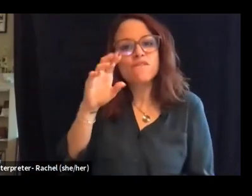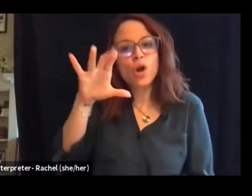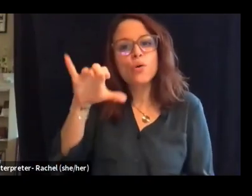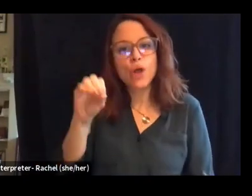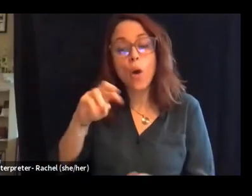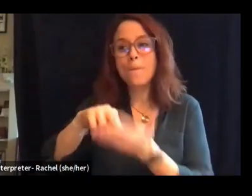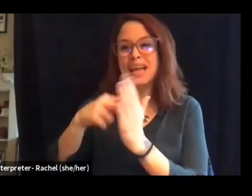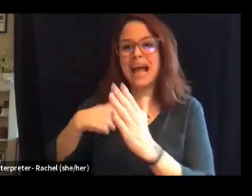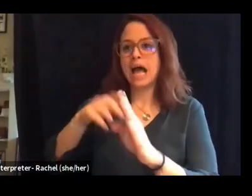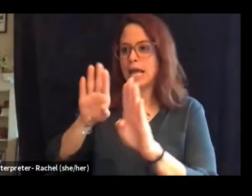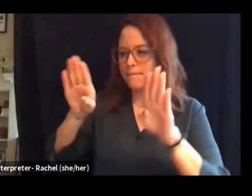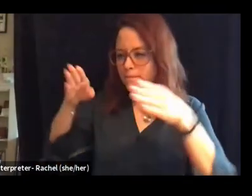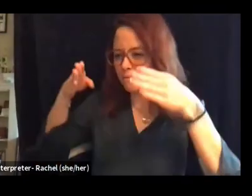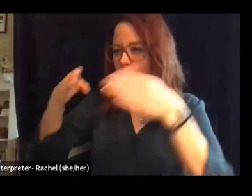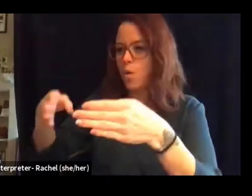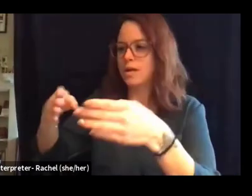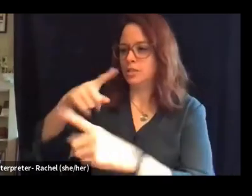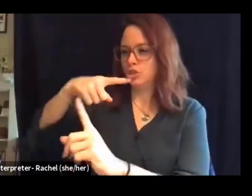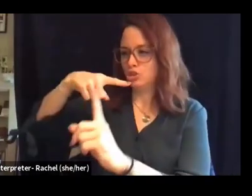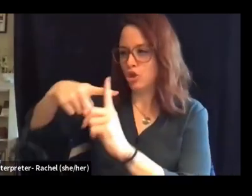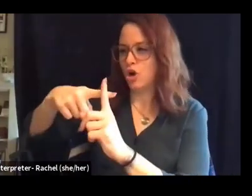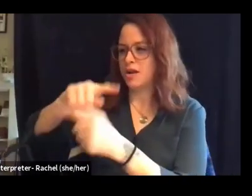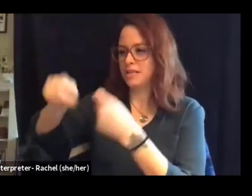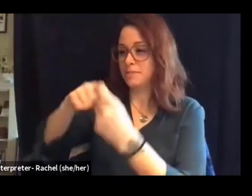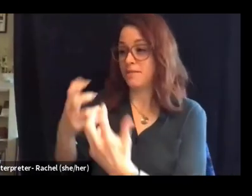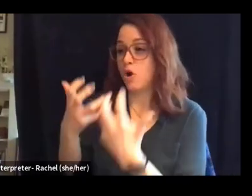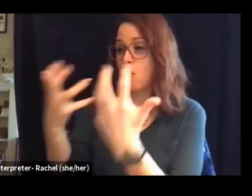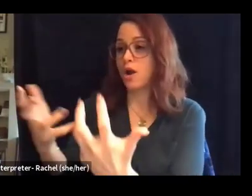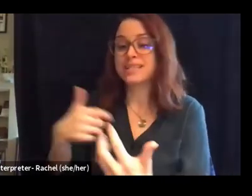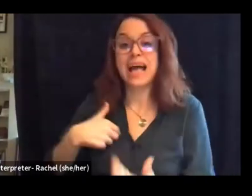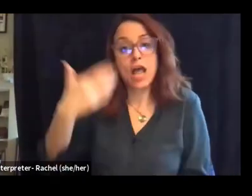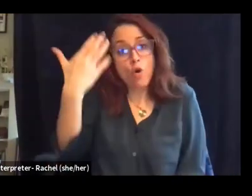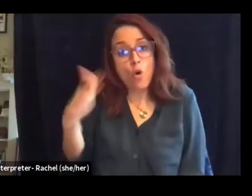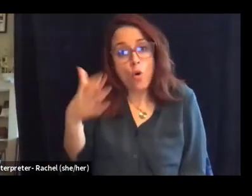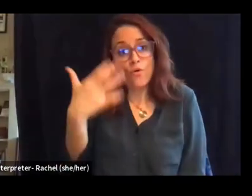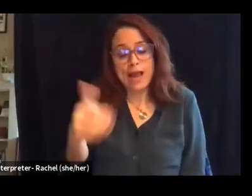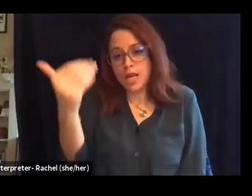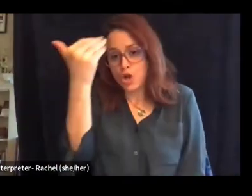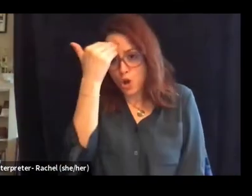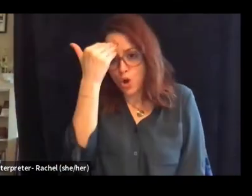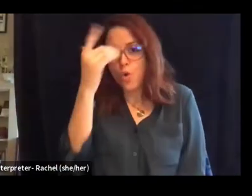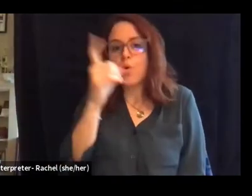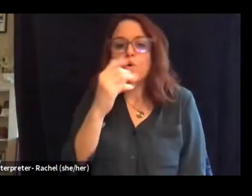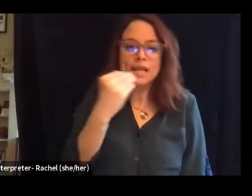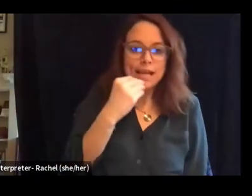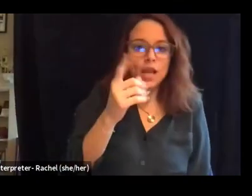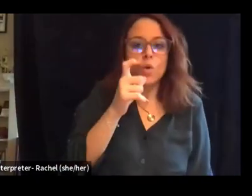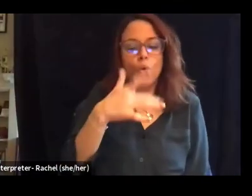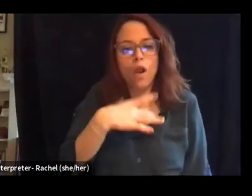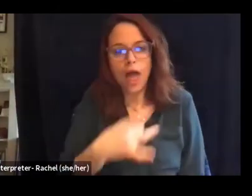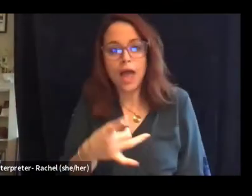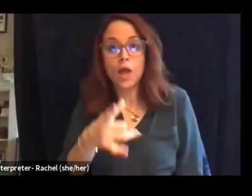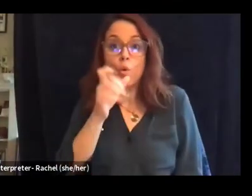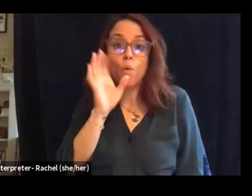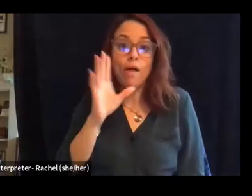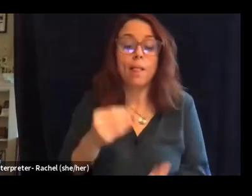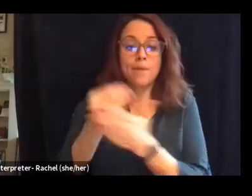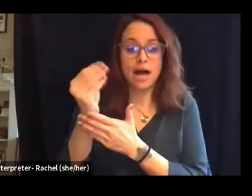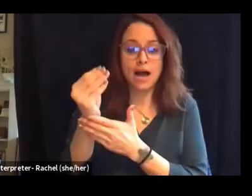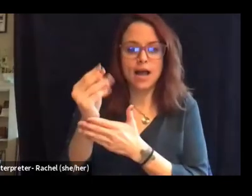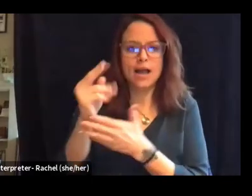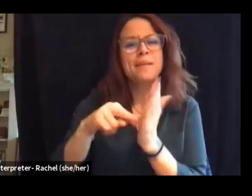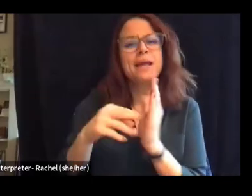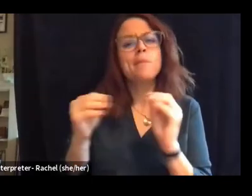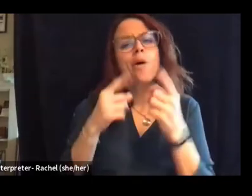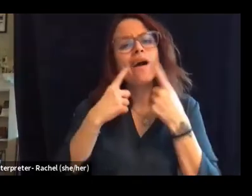are frozen yogurt lovers. So I've targeted my audience much more effectively. And because I've done that, it's